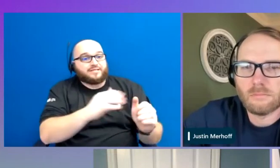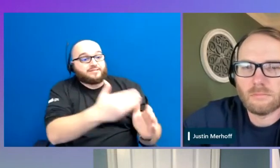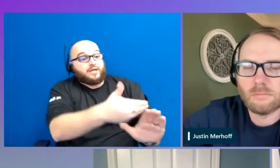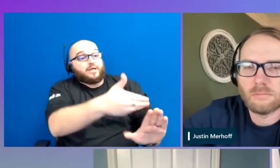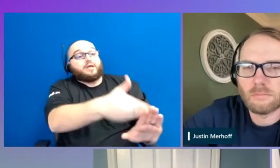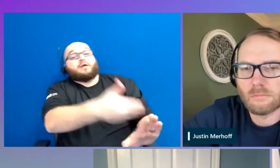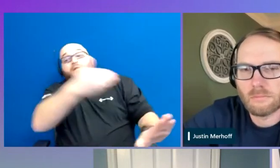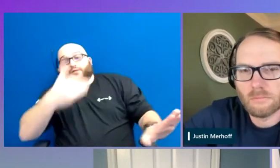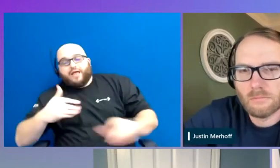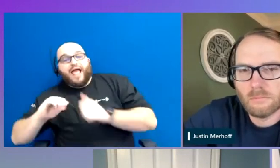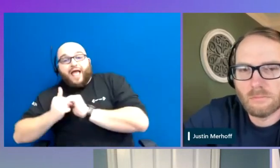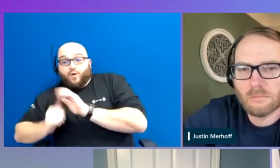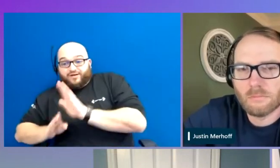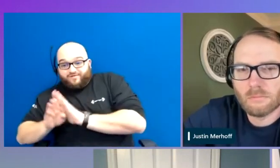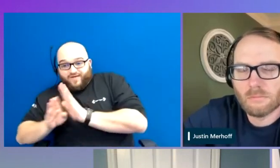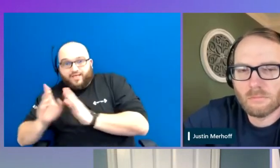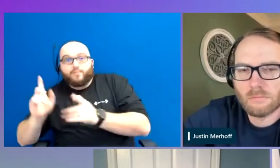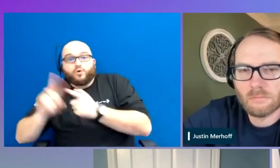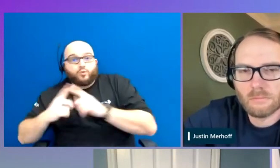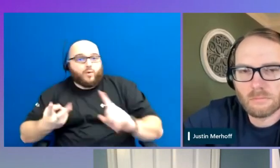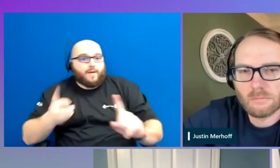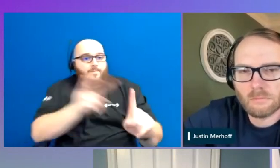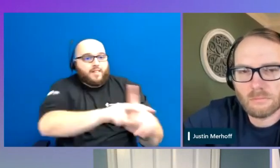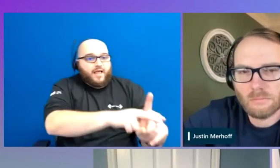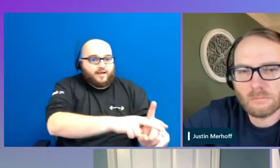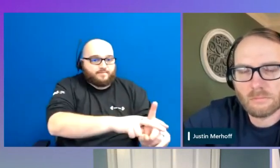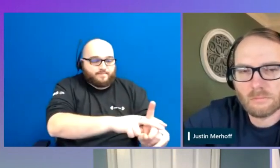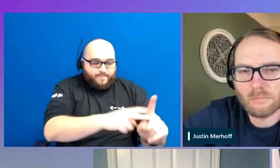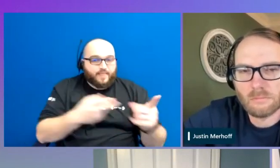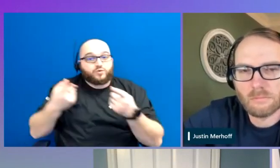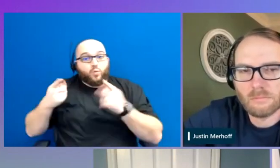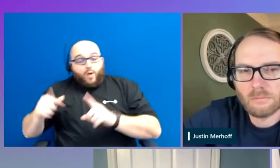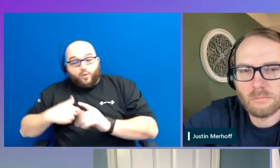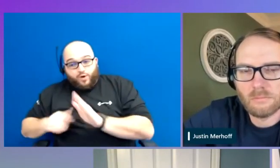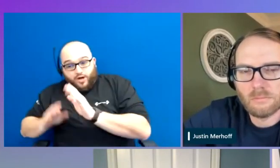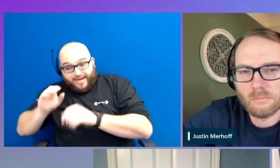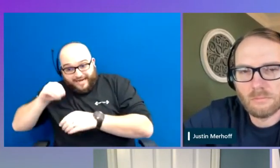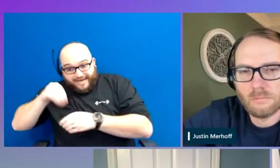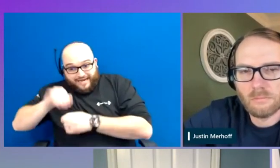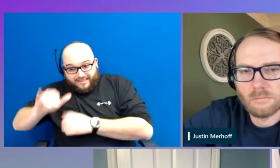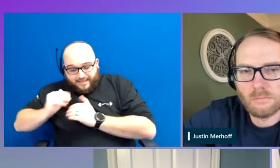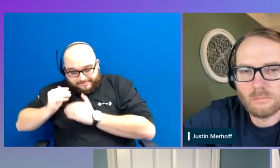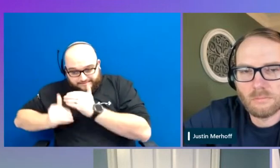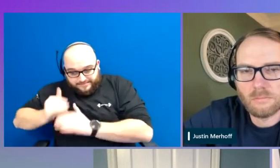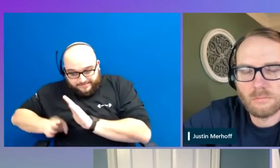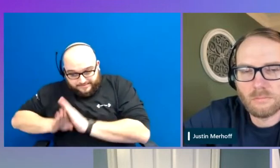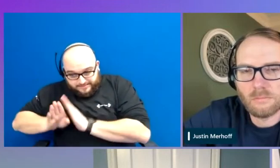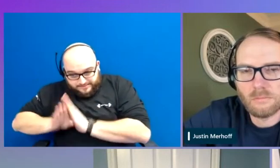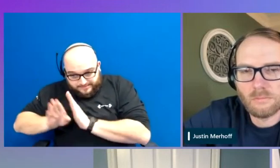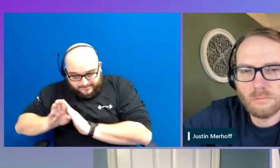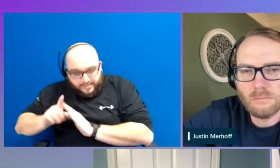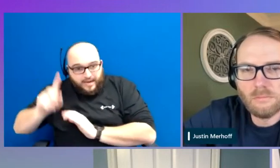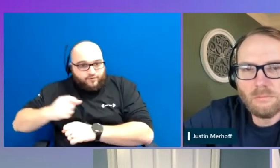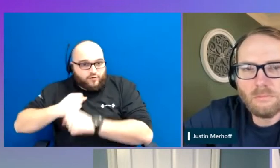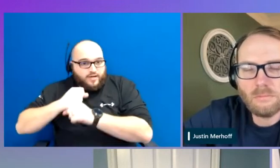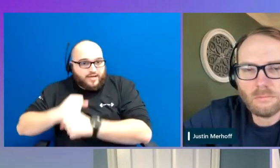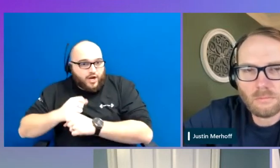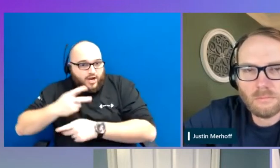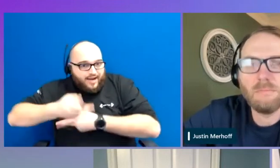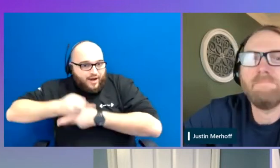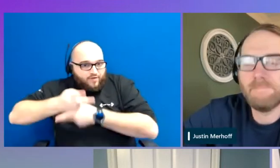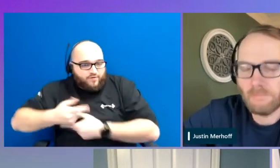do is like be very deliberate, like as we're developing these things. We talk about security by